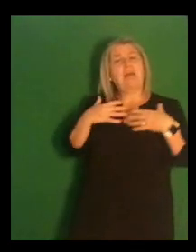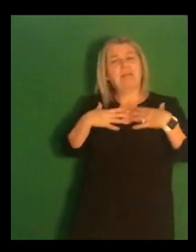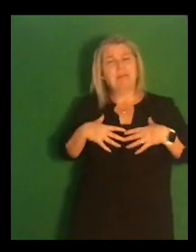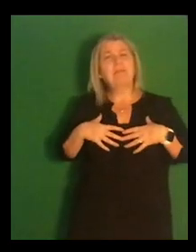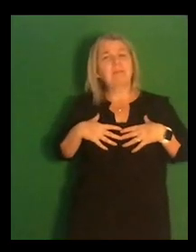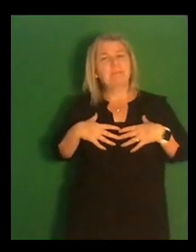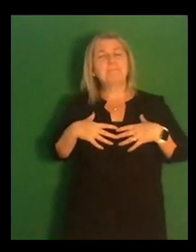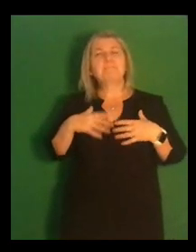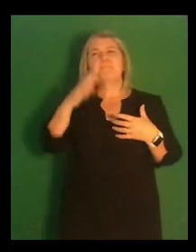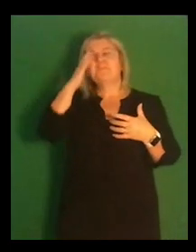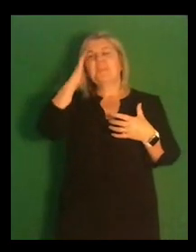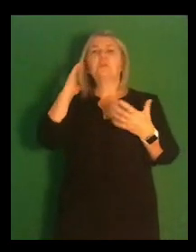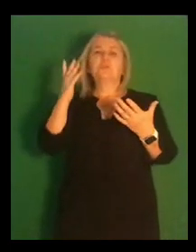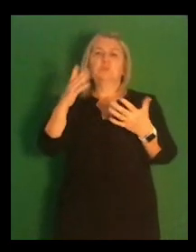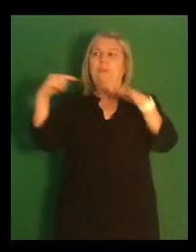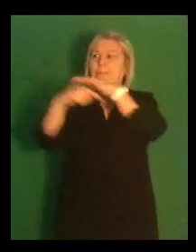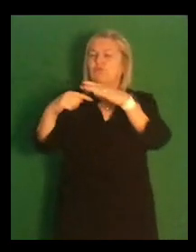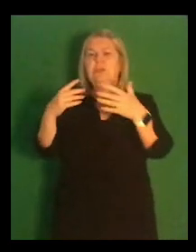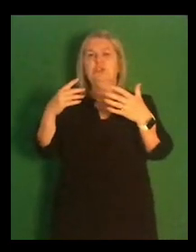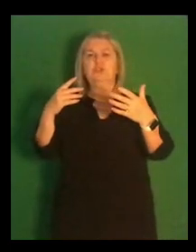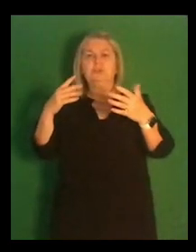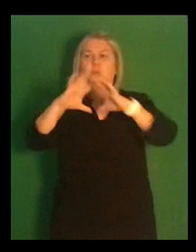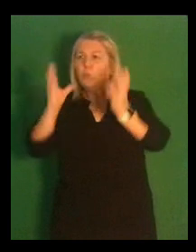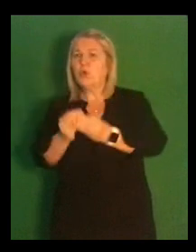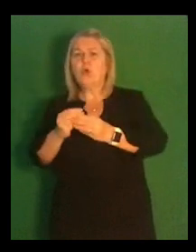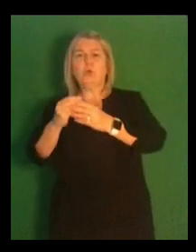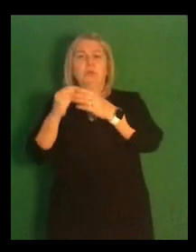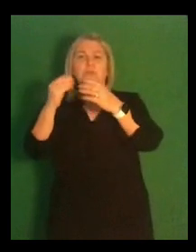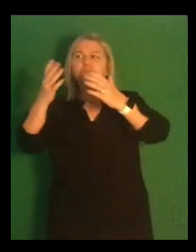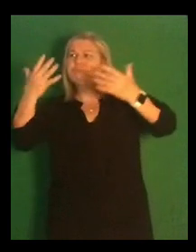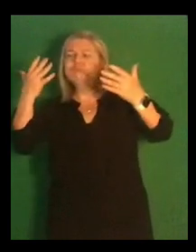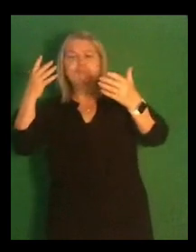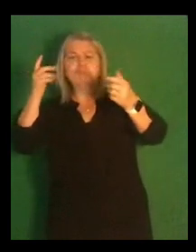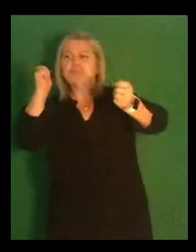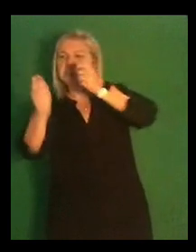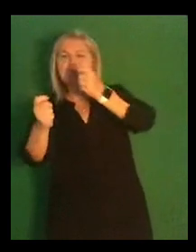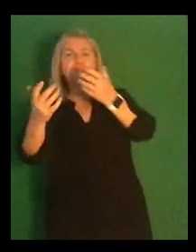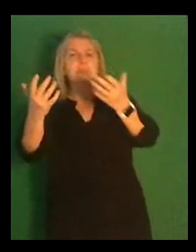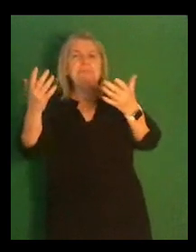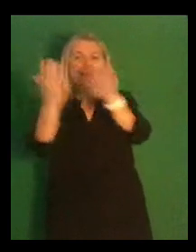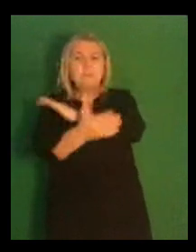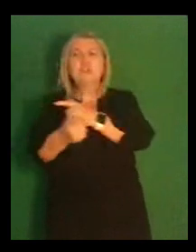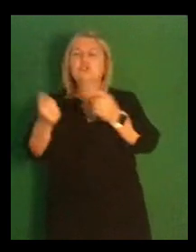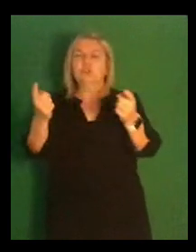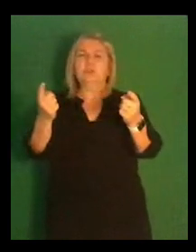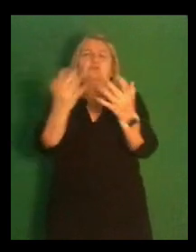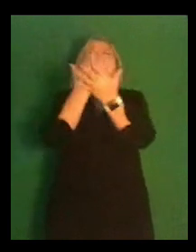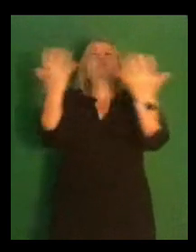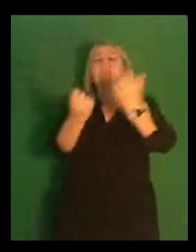immigration, climate crisis. Like, I think there's so much we can do that is beyond our existing containers, beyond our existing